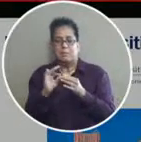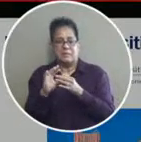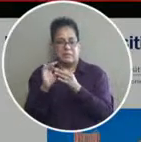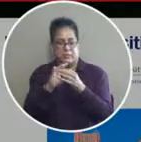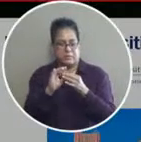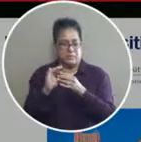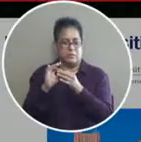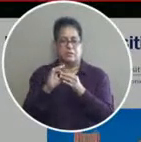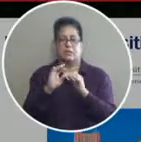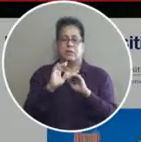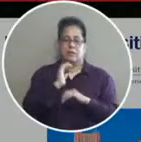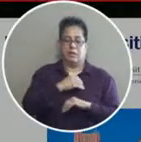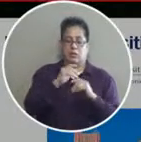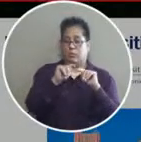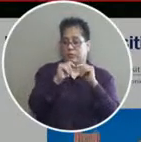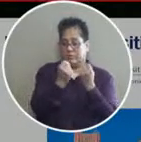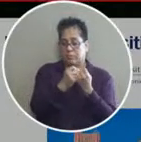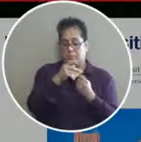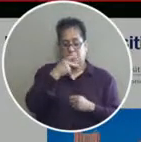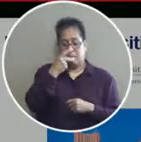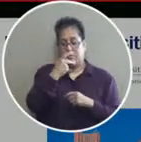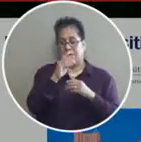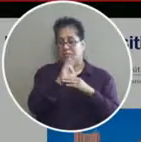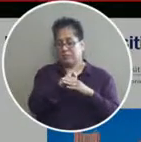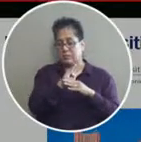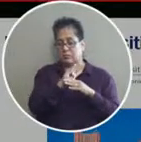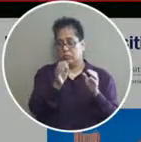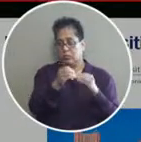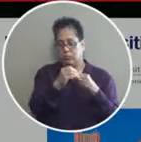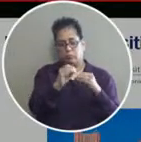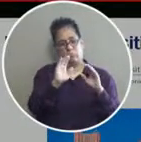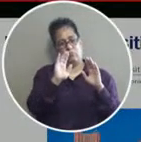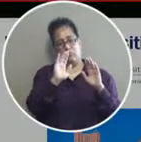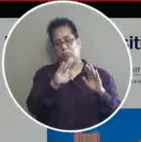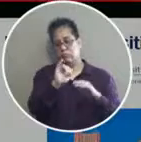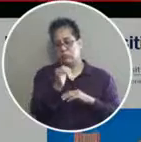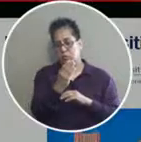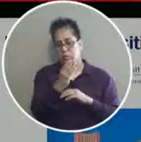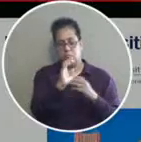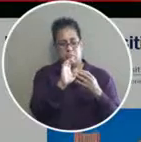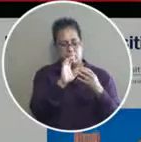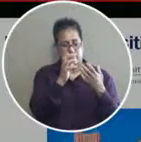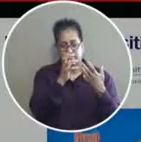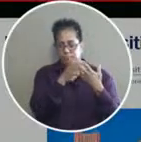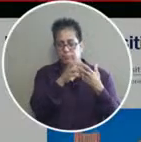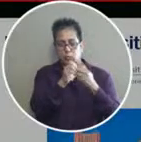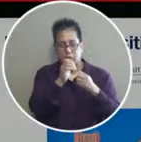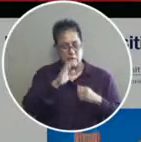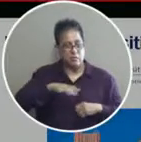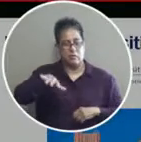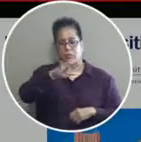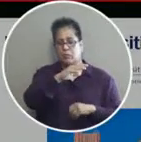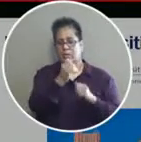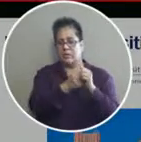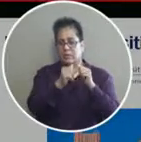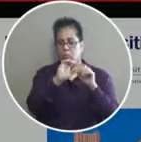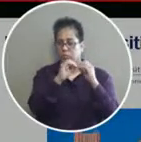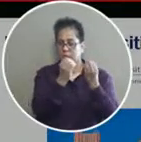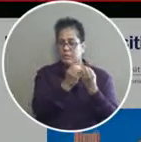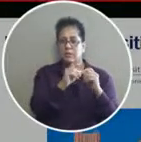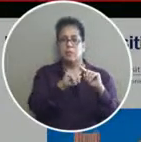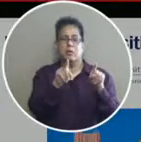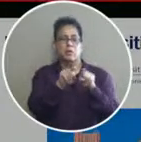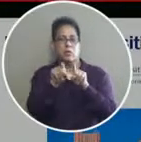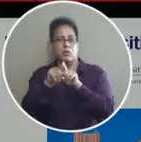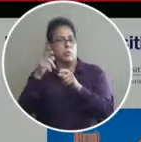important, and our team in the Public Affairs Office has done such a phenomenal job in partnership with everyone across the organization. But it's